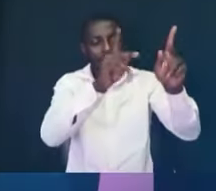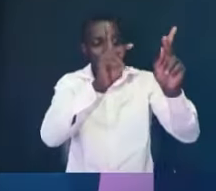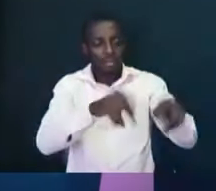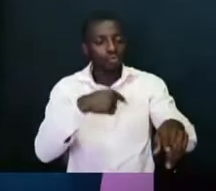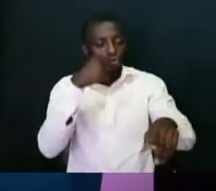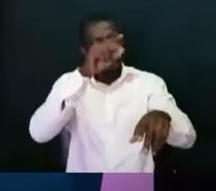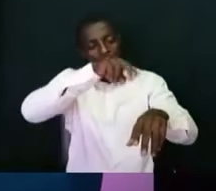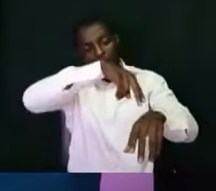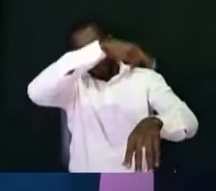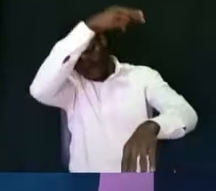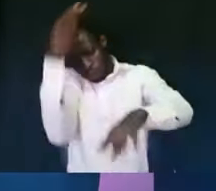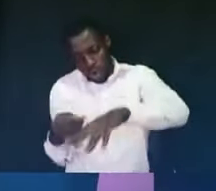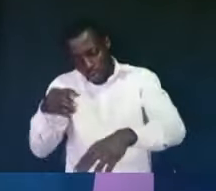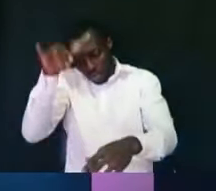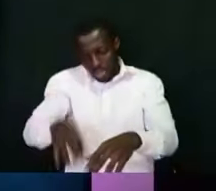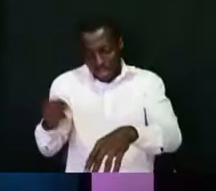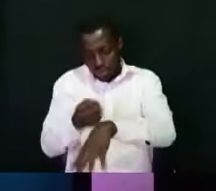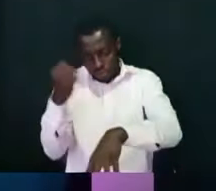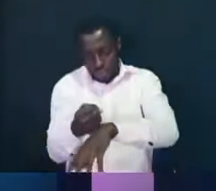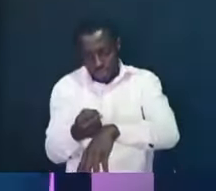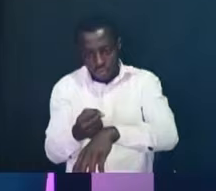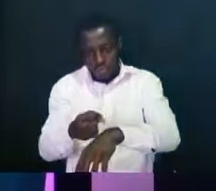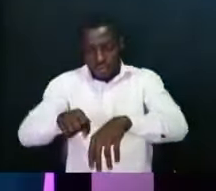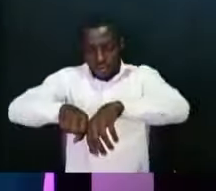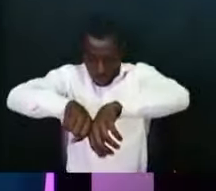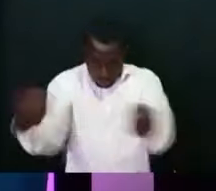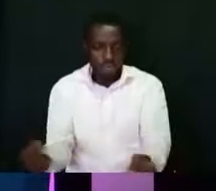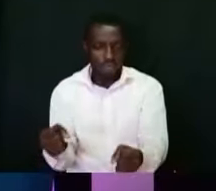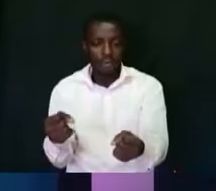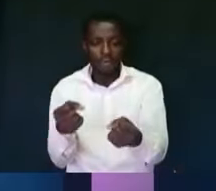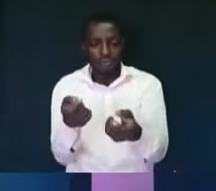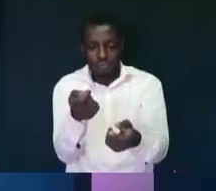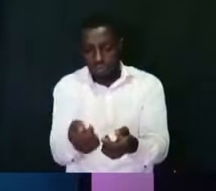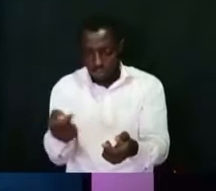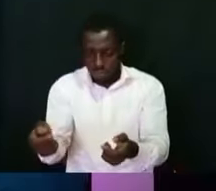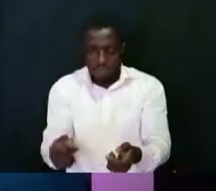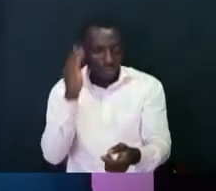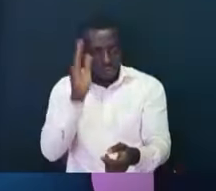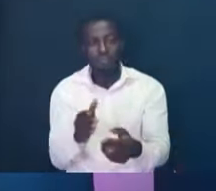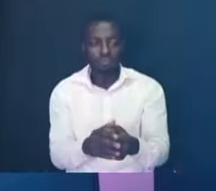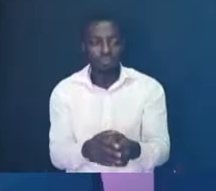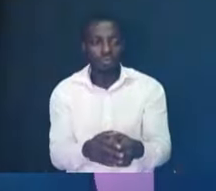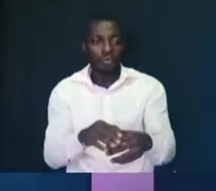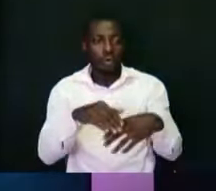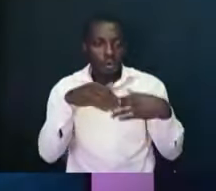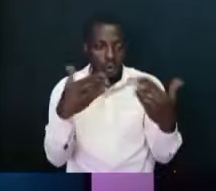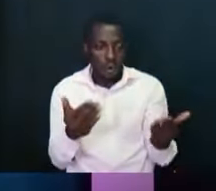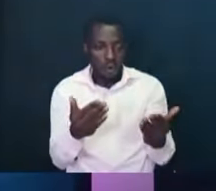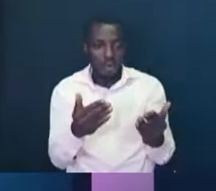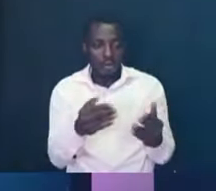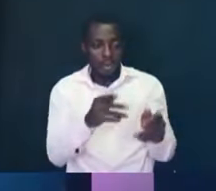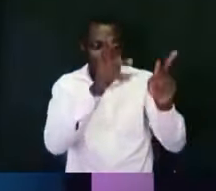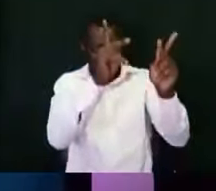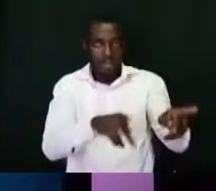stone will be broken to pieces. Anyone on whom it falls will be crushed.